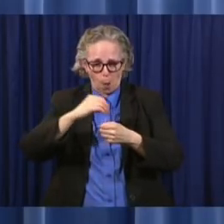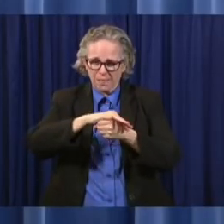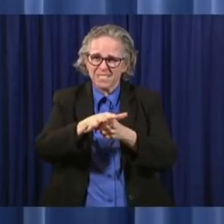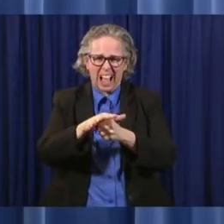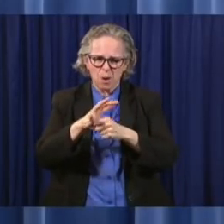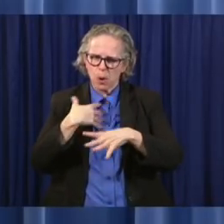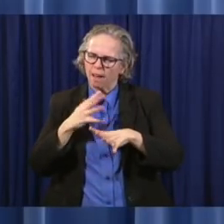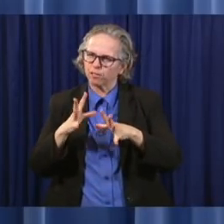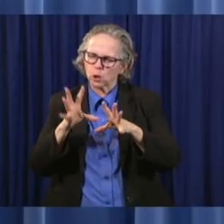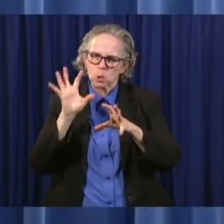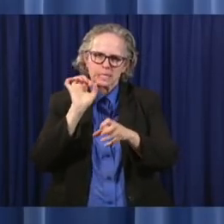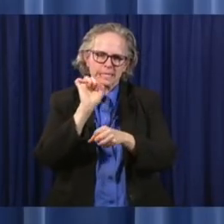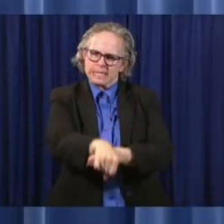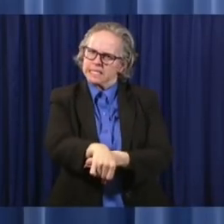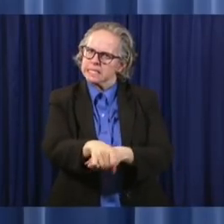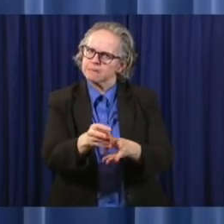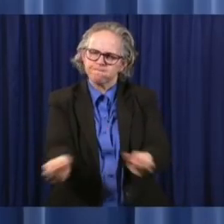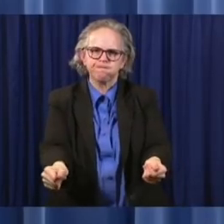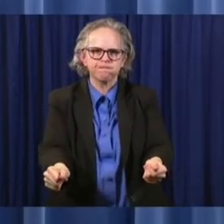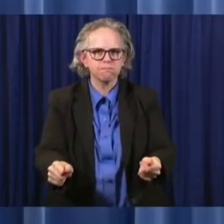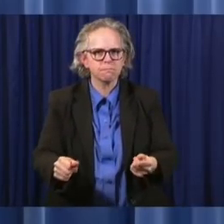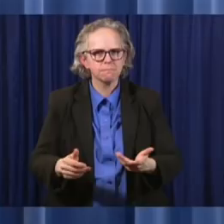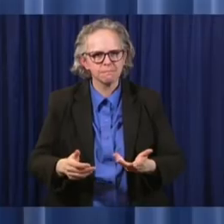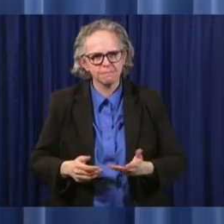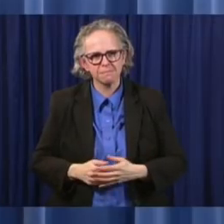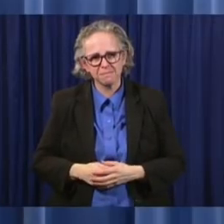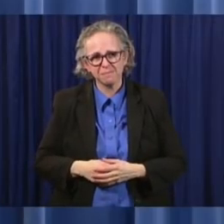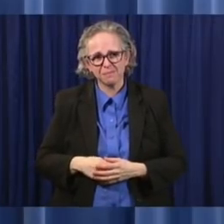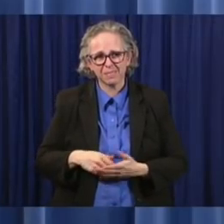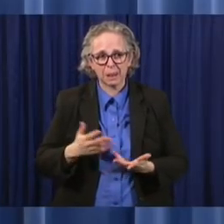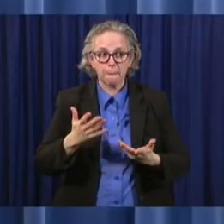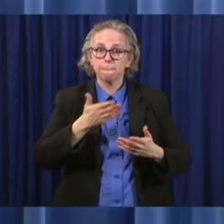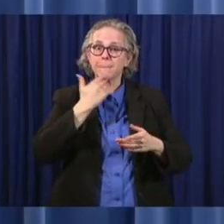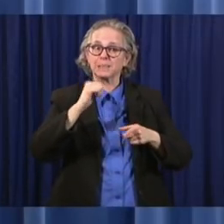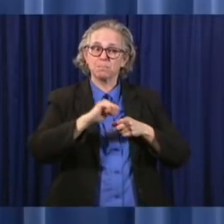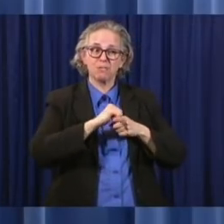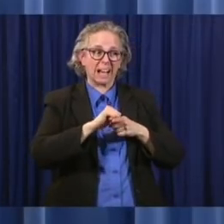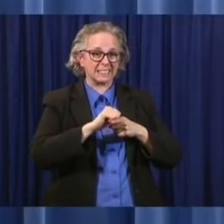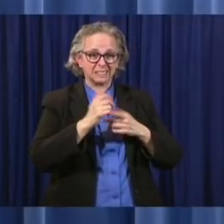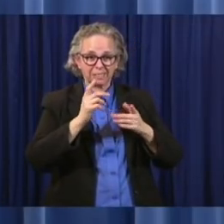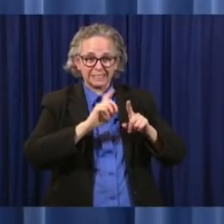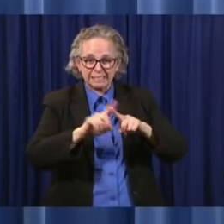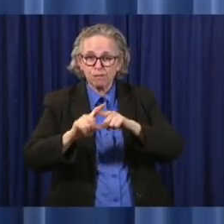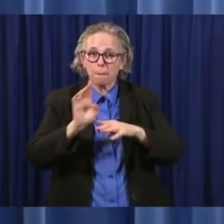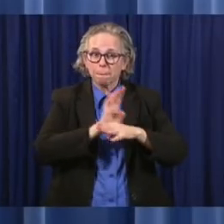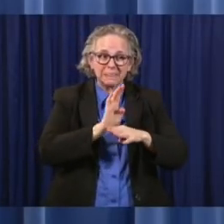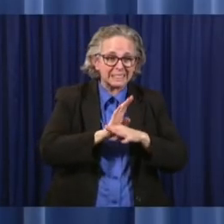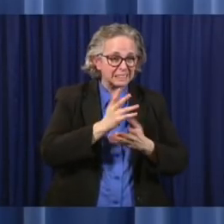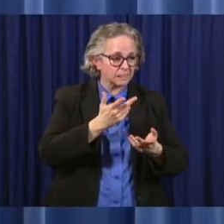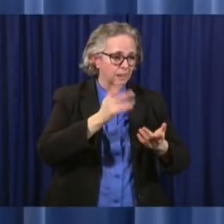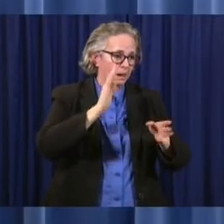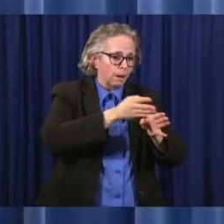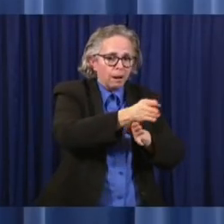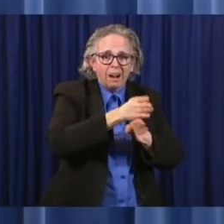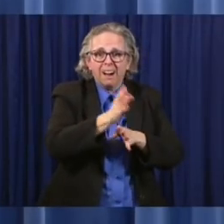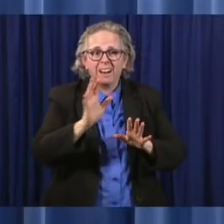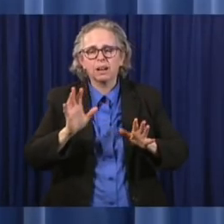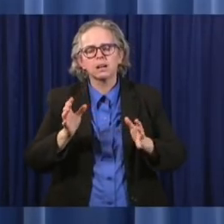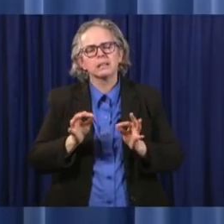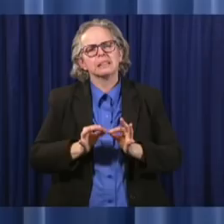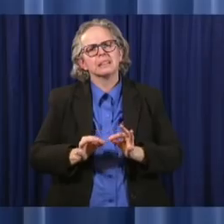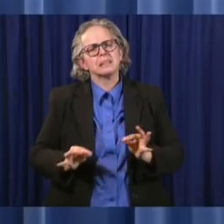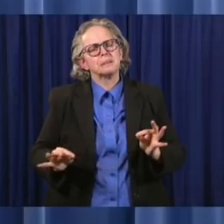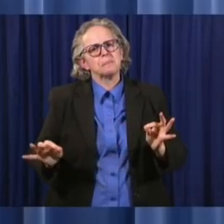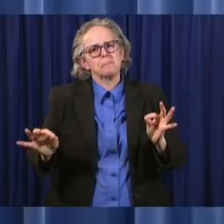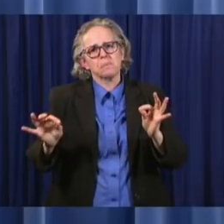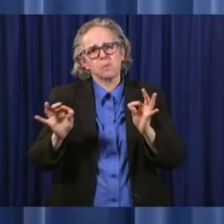practices in these businesses and these professions that we talked about today and all the other ones, that's very important. And that's important that